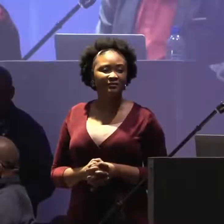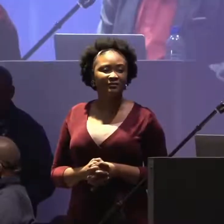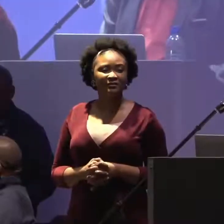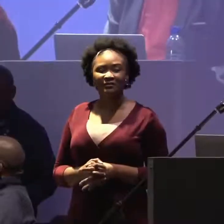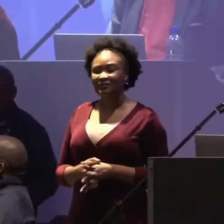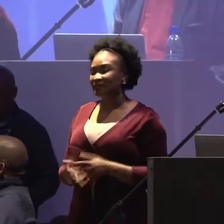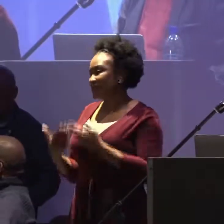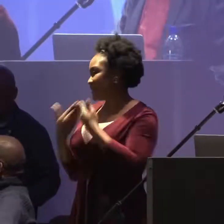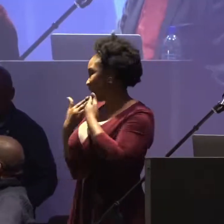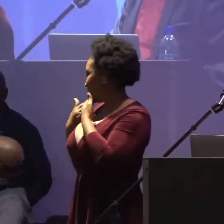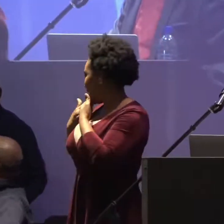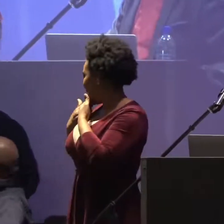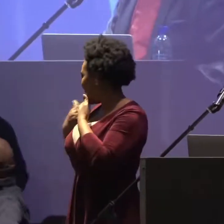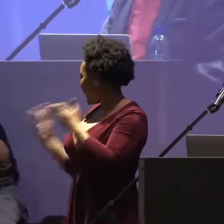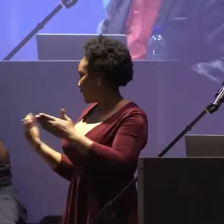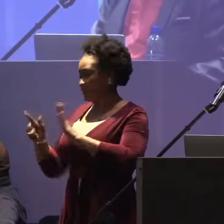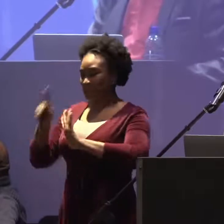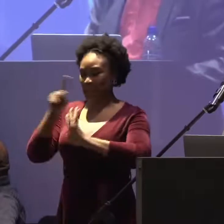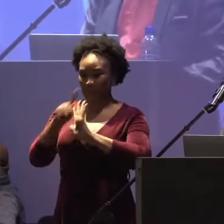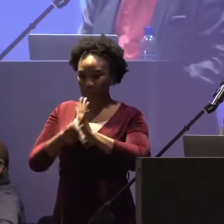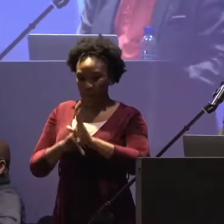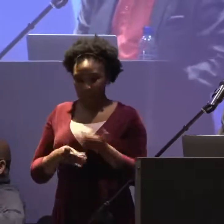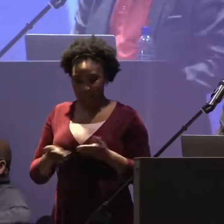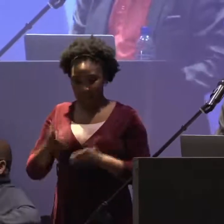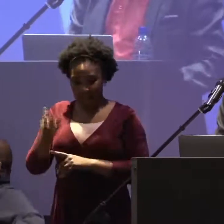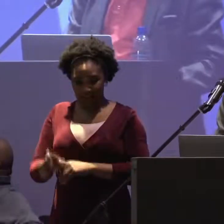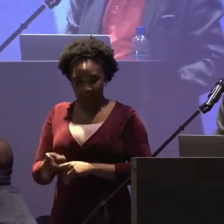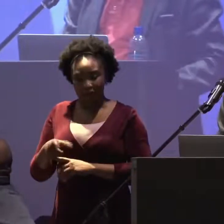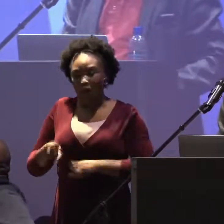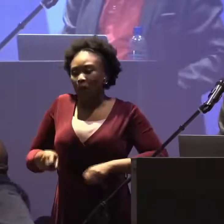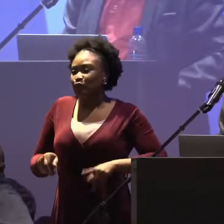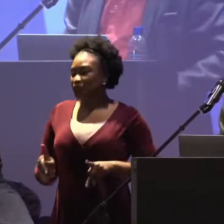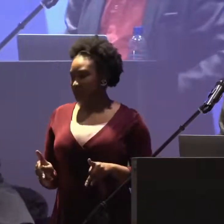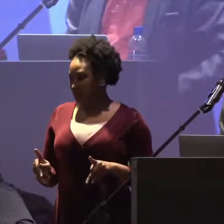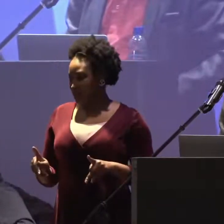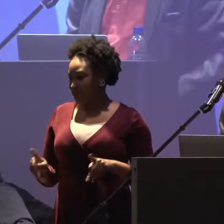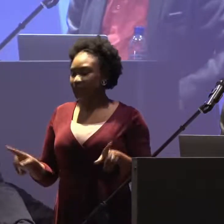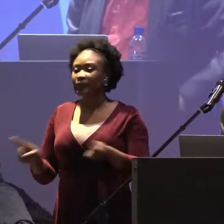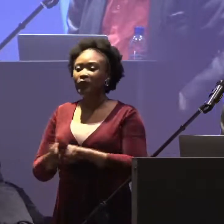Thank you, Program Director, for this opportunity. And